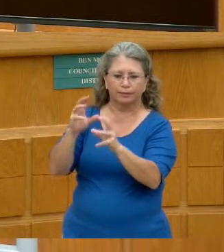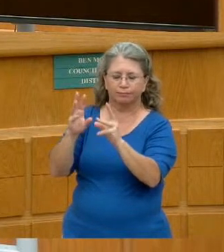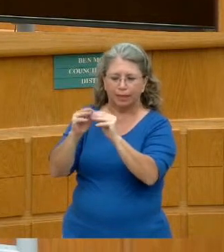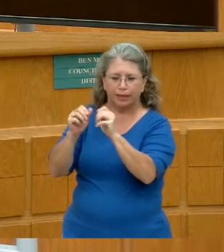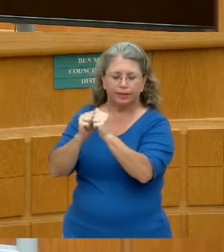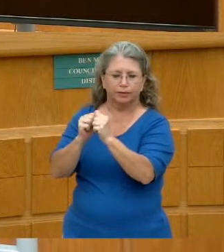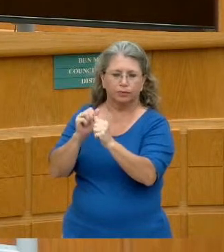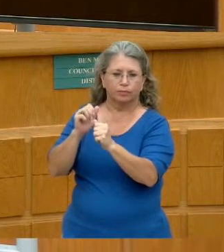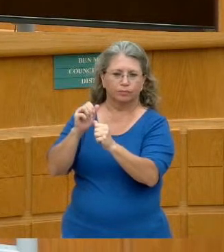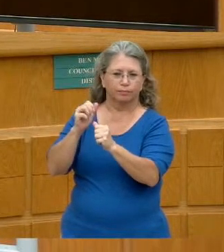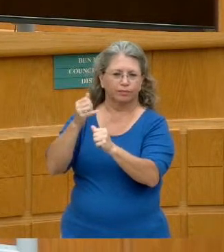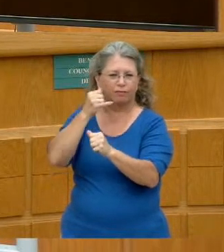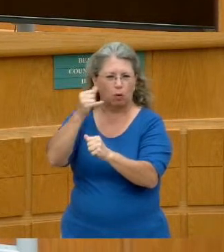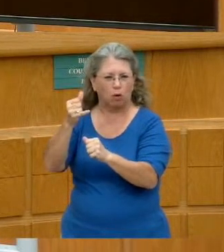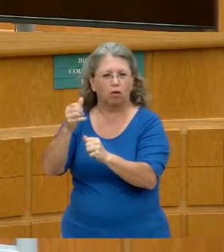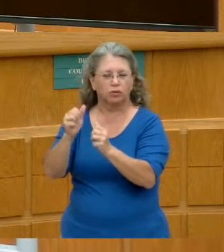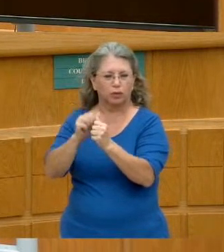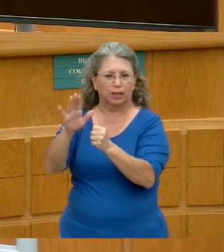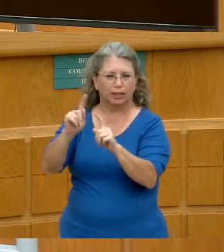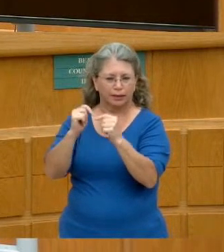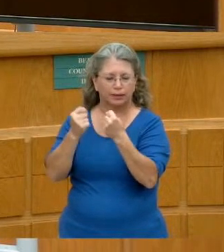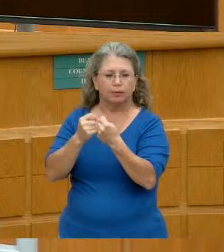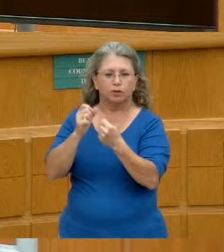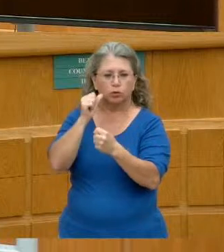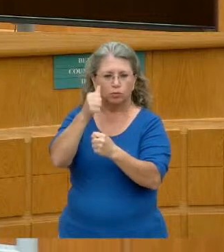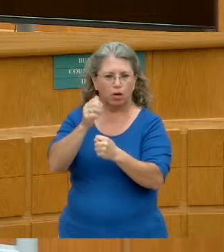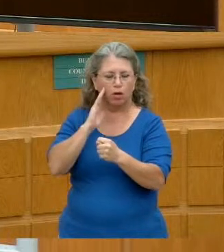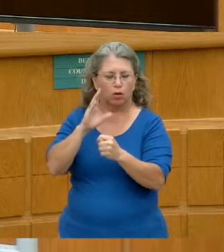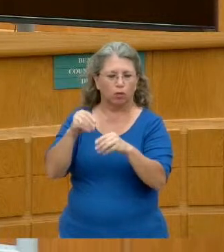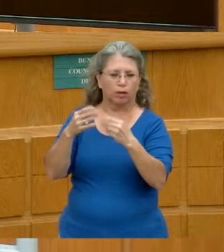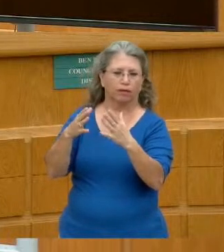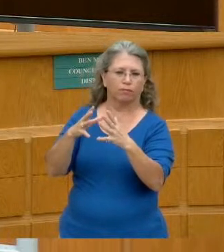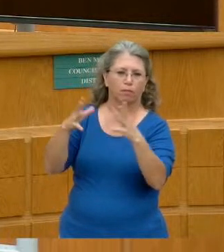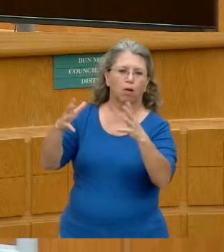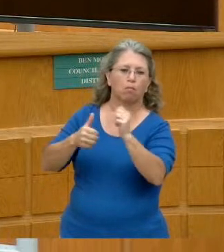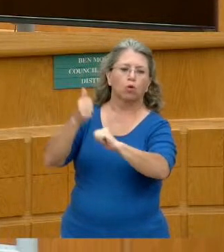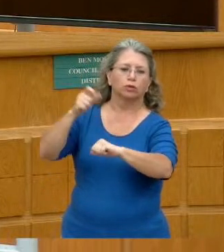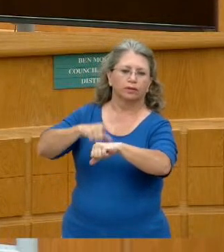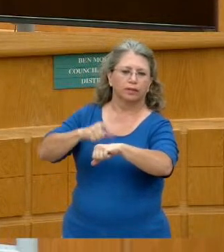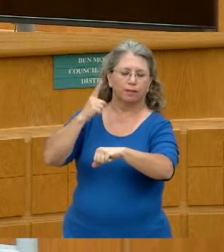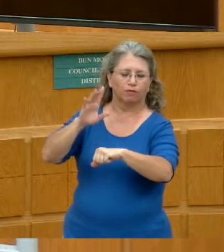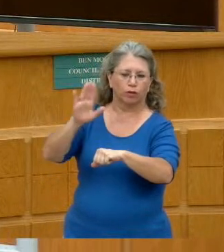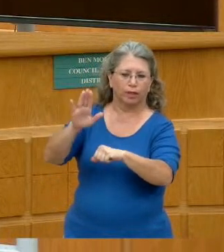team. So tomorrow we'll dedicate a good portion of the time for his presentation,